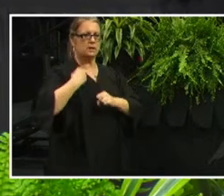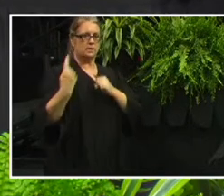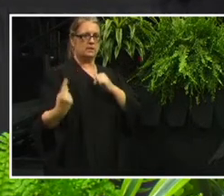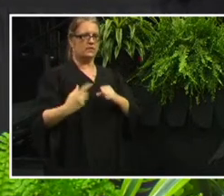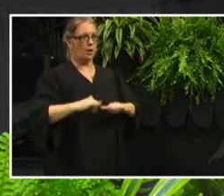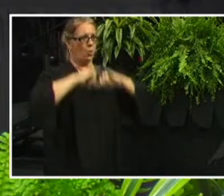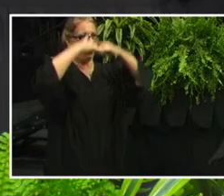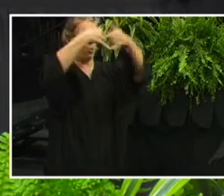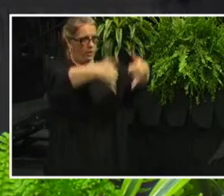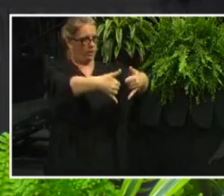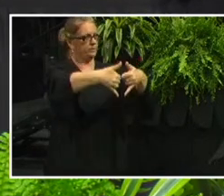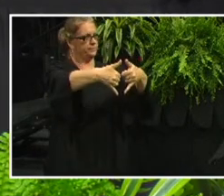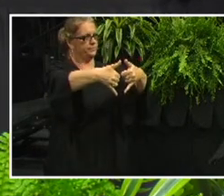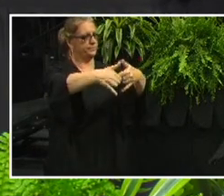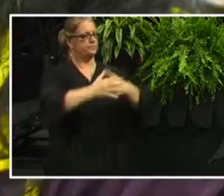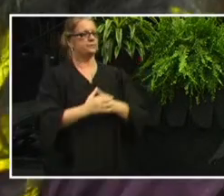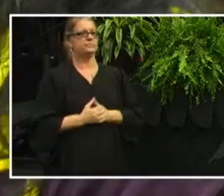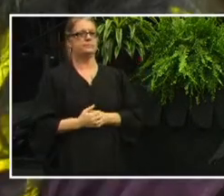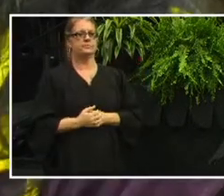Award.